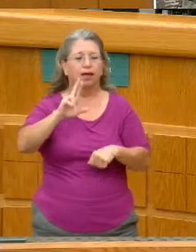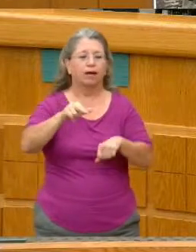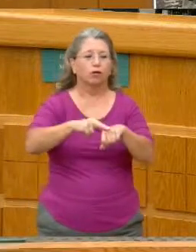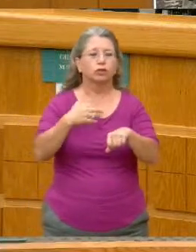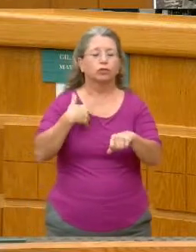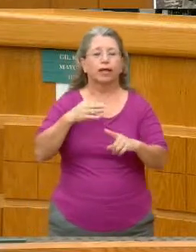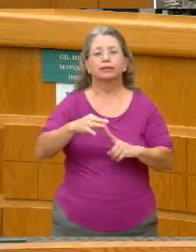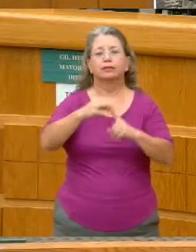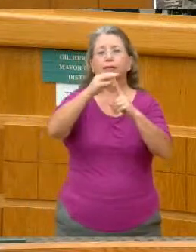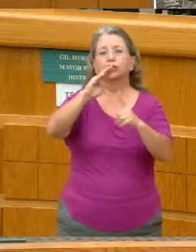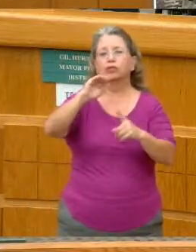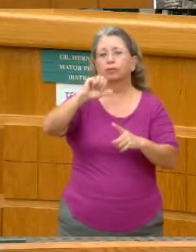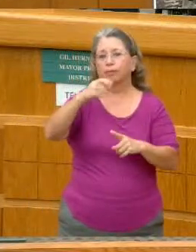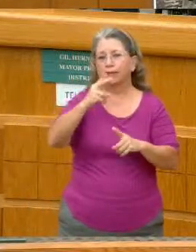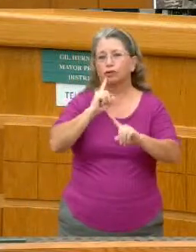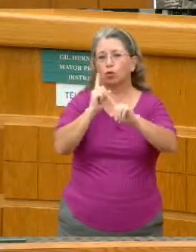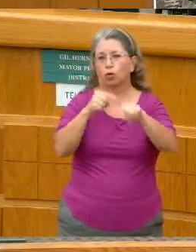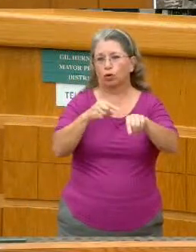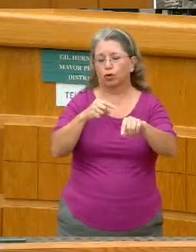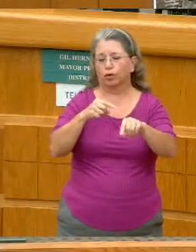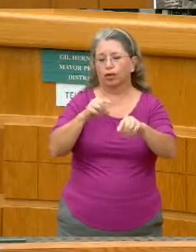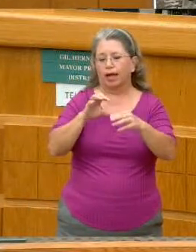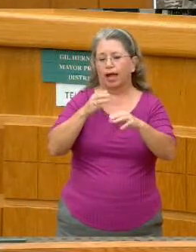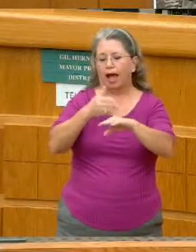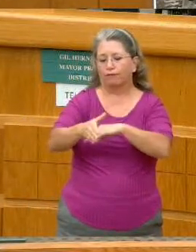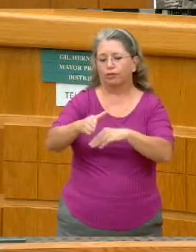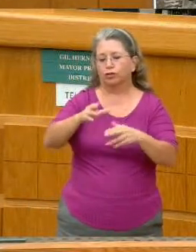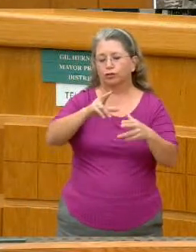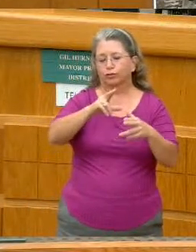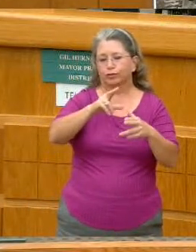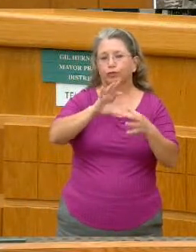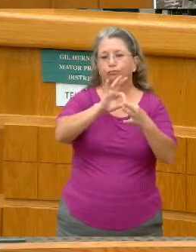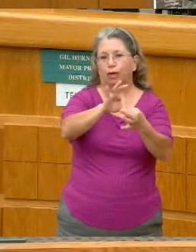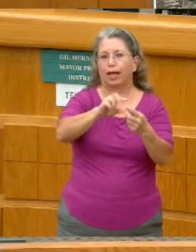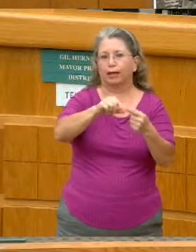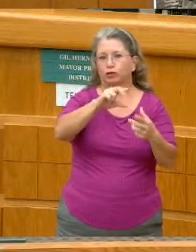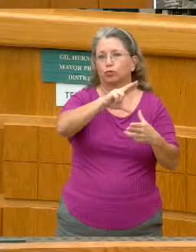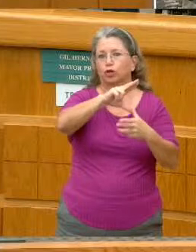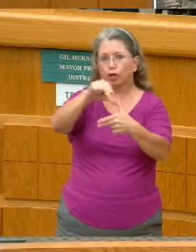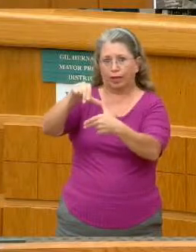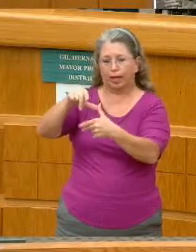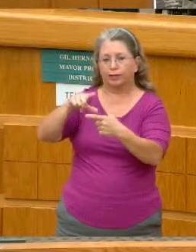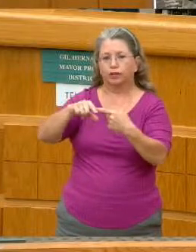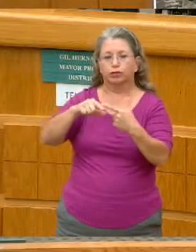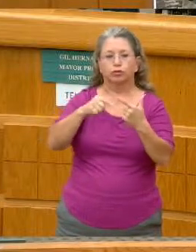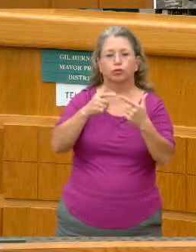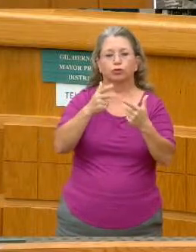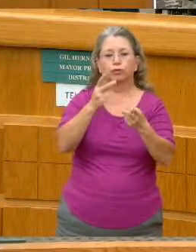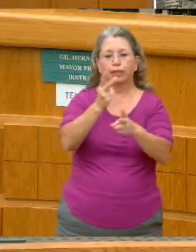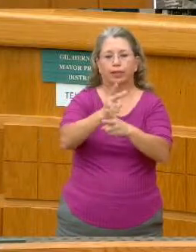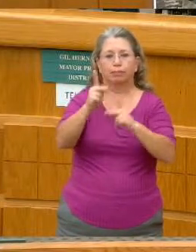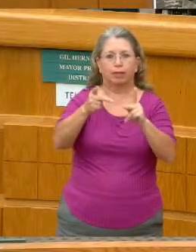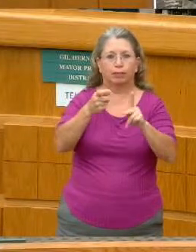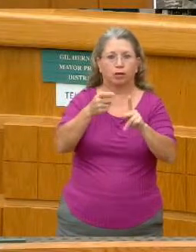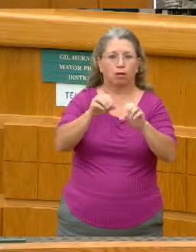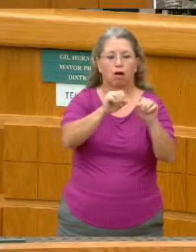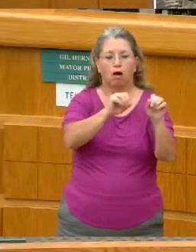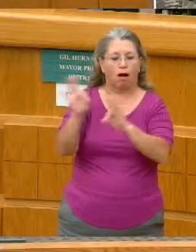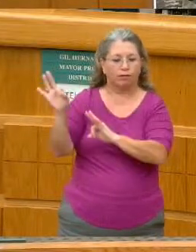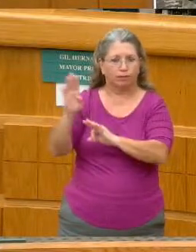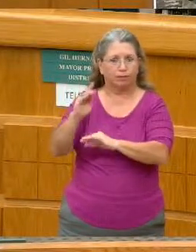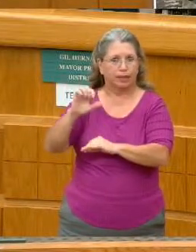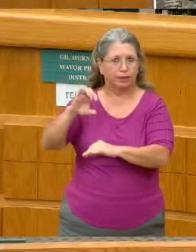Hannah to keep pedestrians off the beach during the storm as it rolled its way towards our